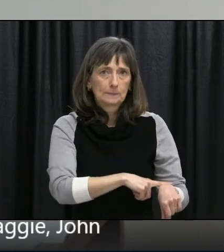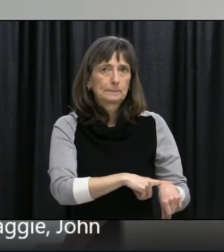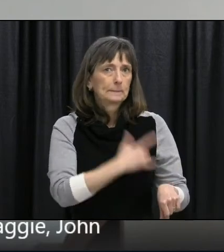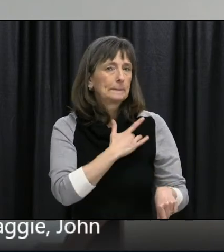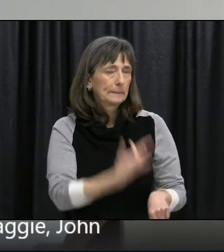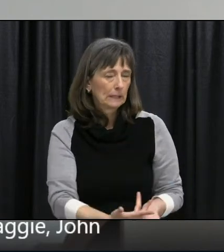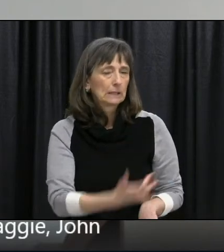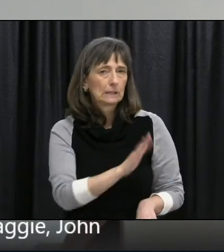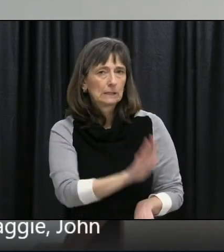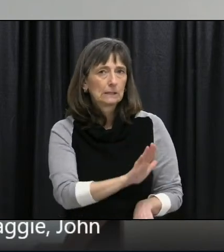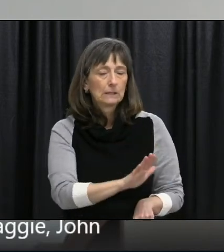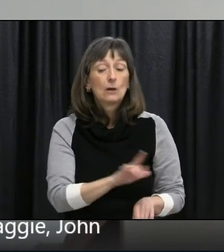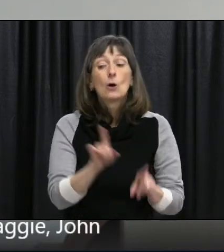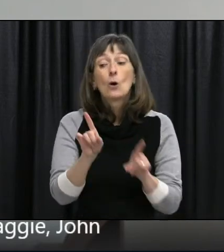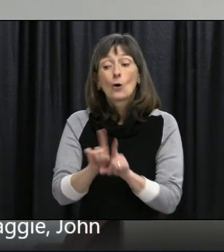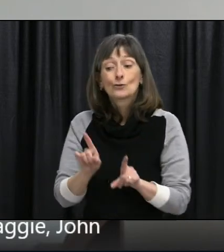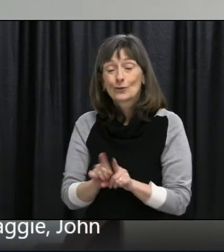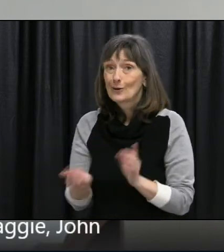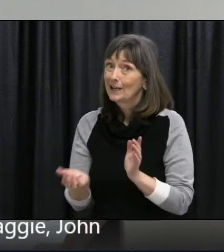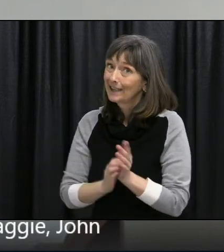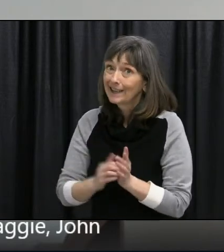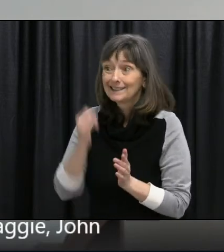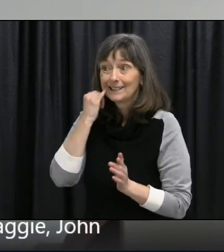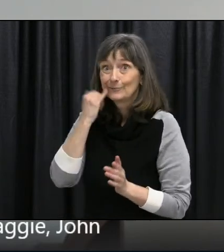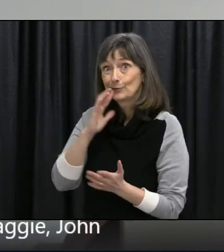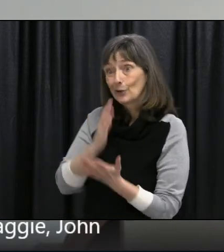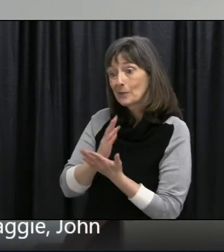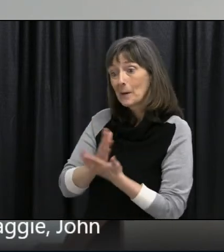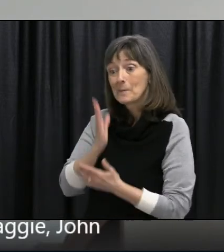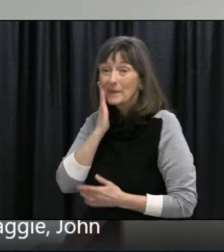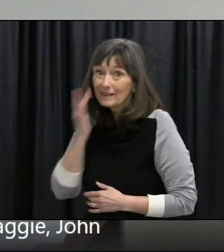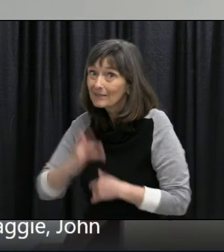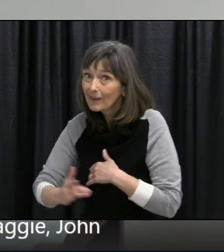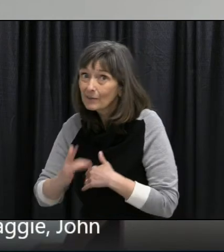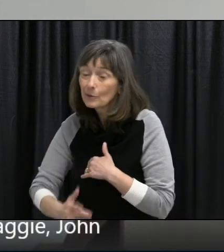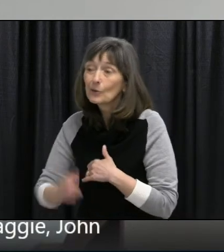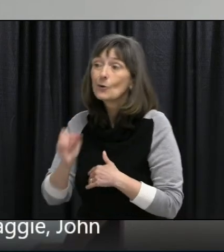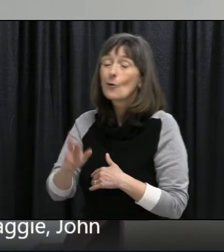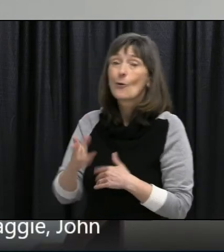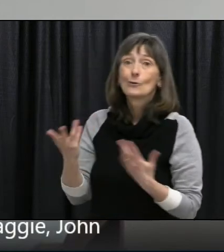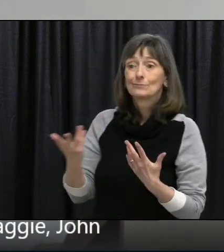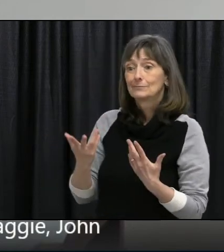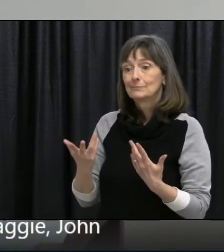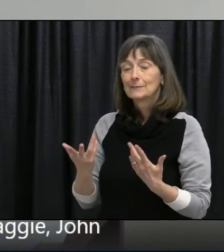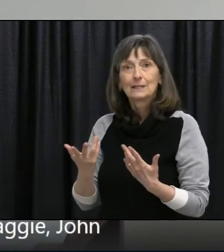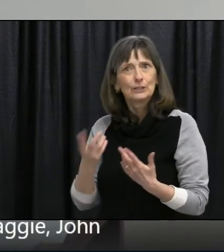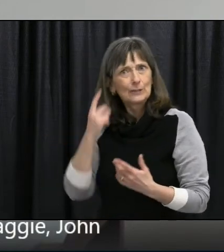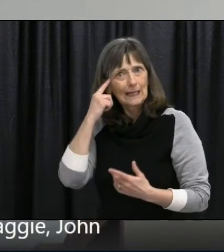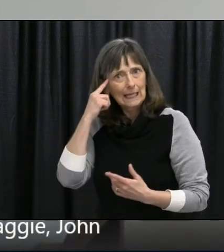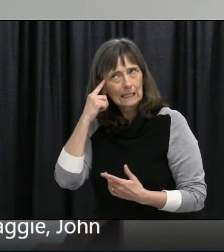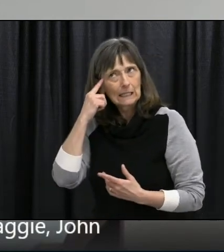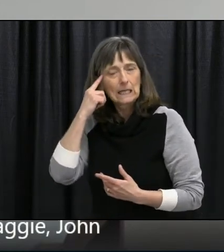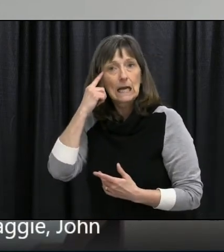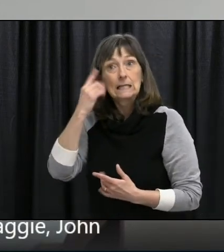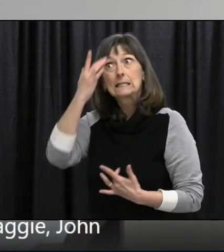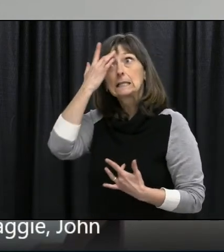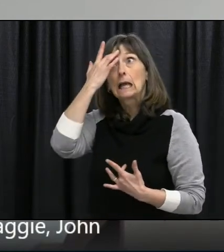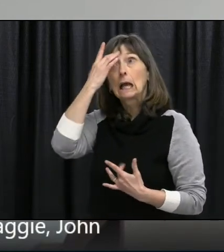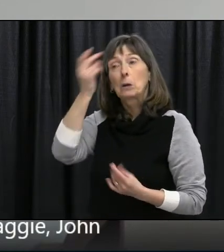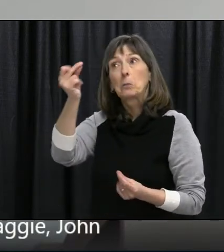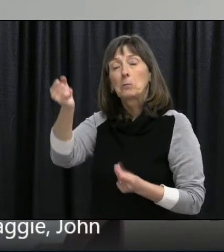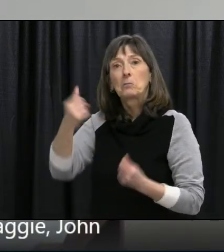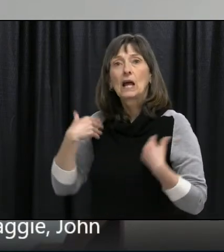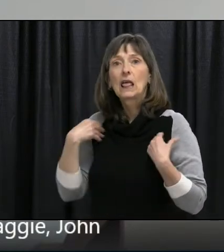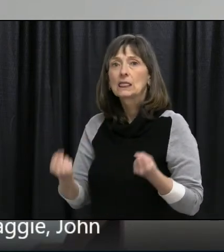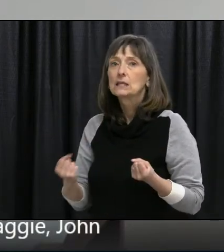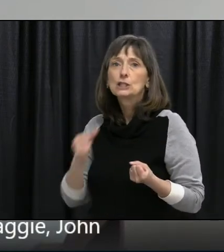mind when you're working out demand and supply of beds. Because if one individual is going to occupy an intensive care bed